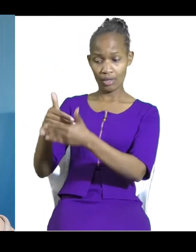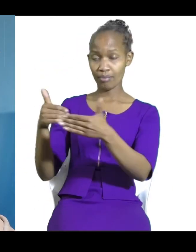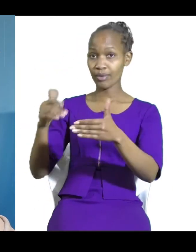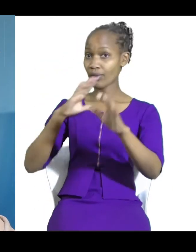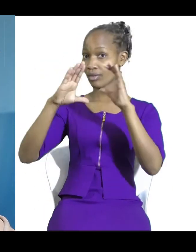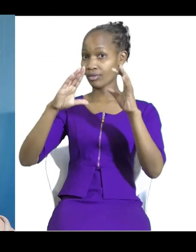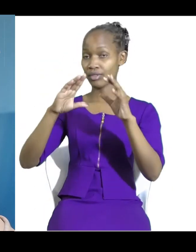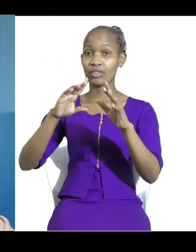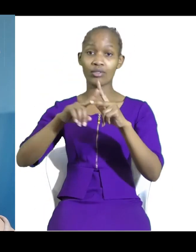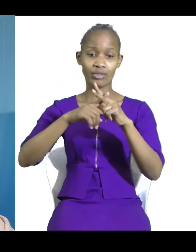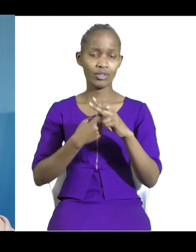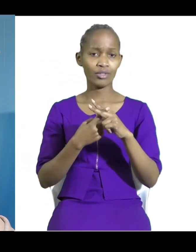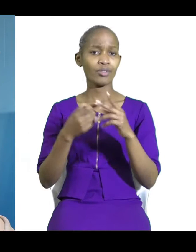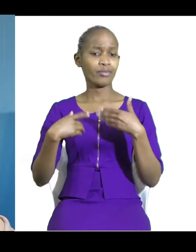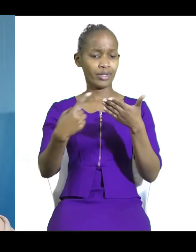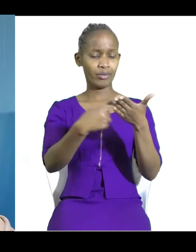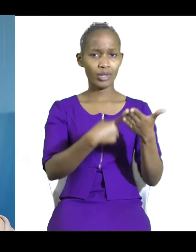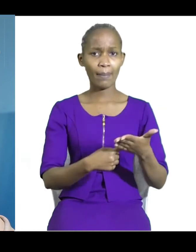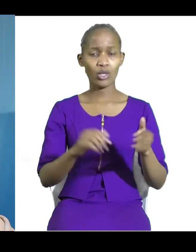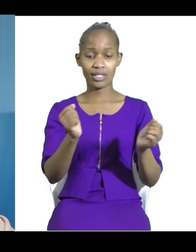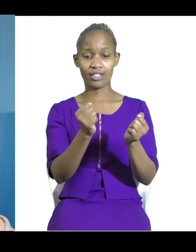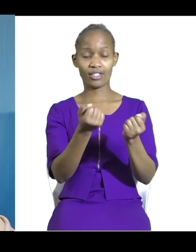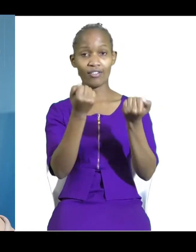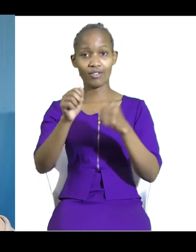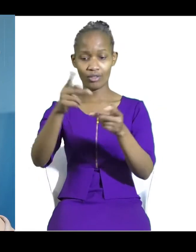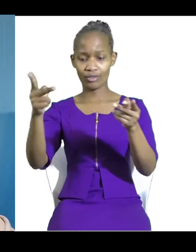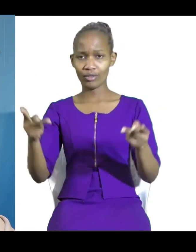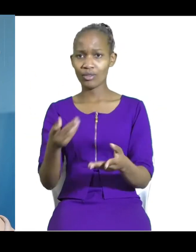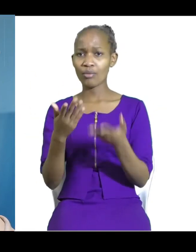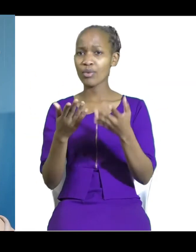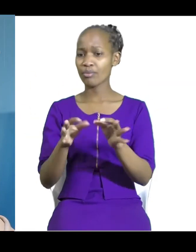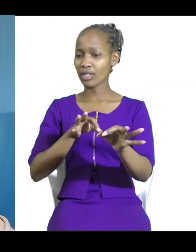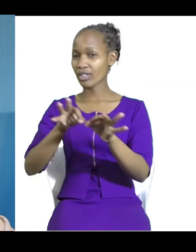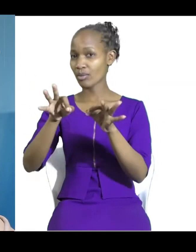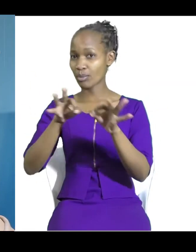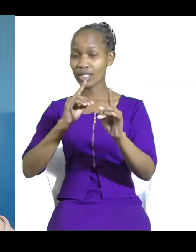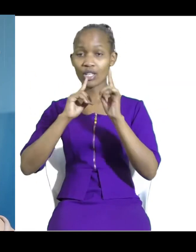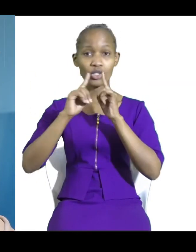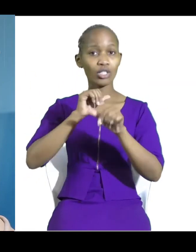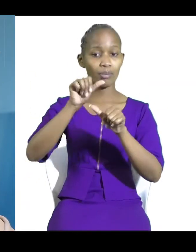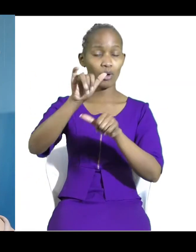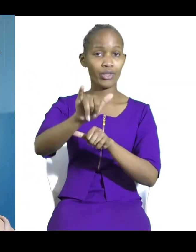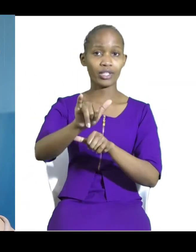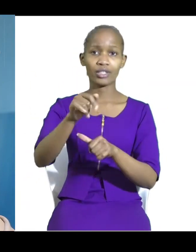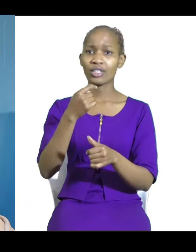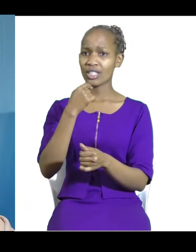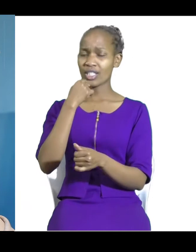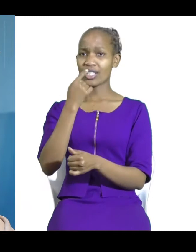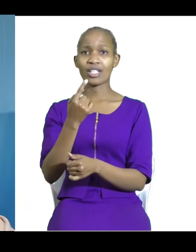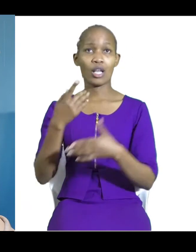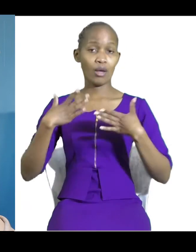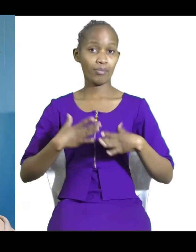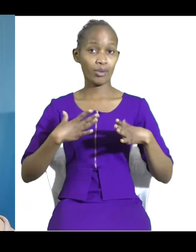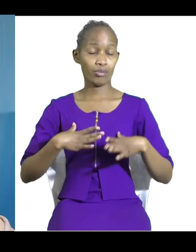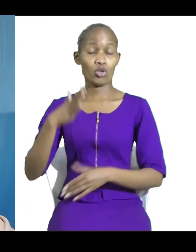as before this conversation, we were having a discussion on safe spaces. So I think it would be important for you to touch on that as well, so that